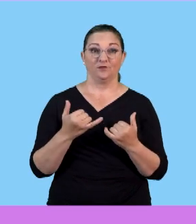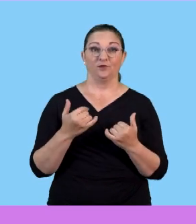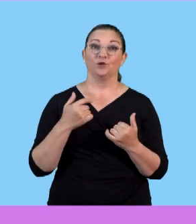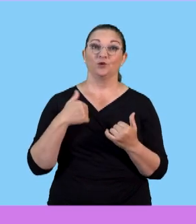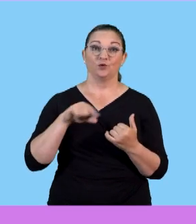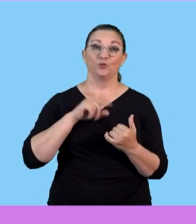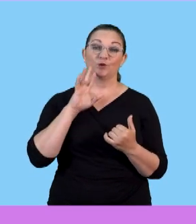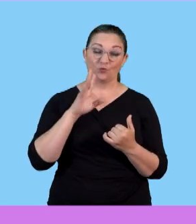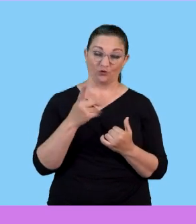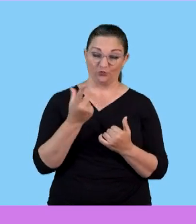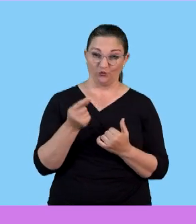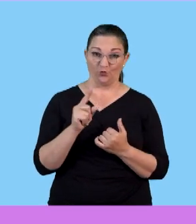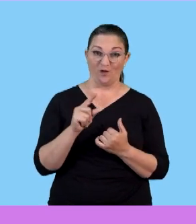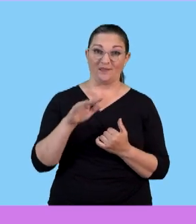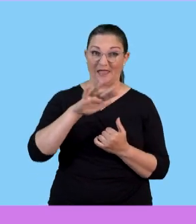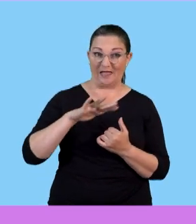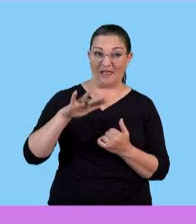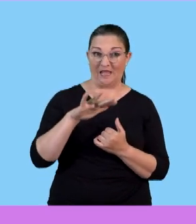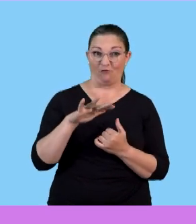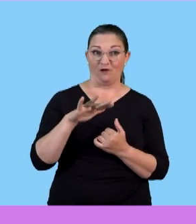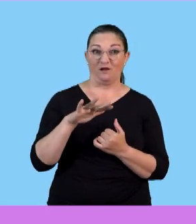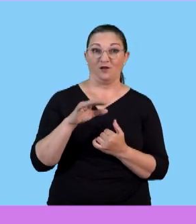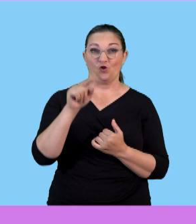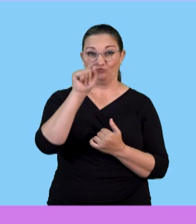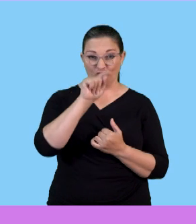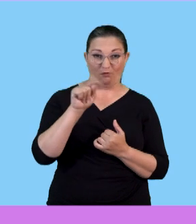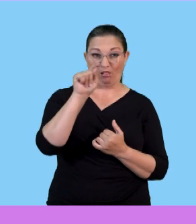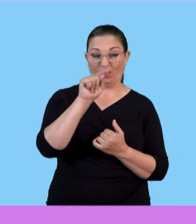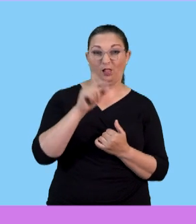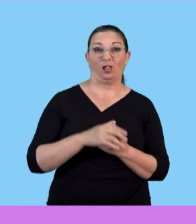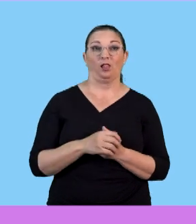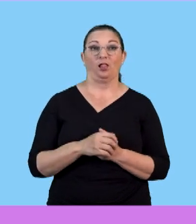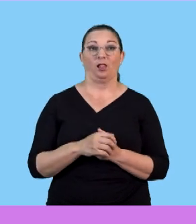to calculate the area of the circle.